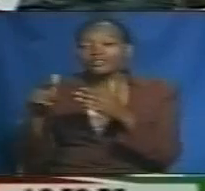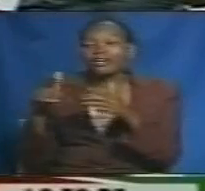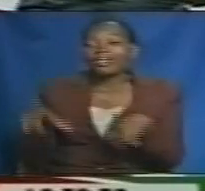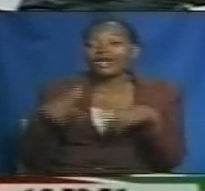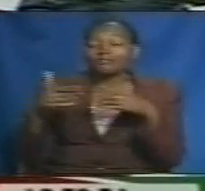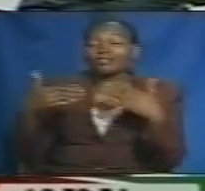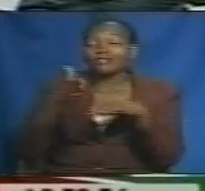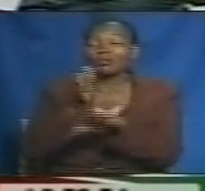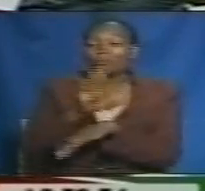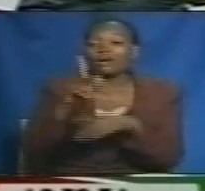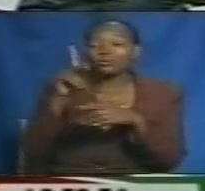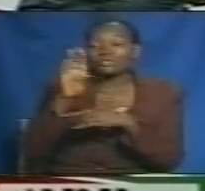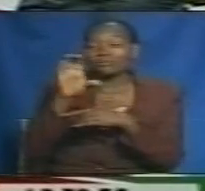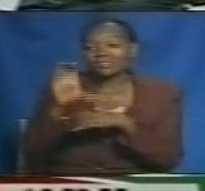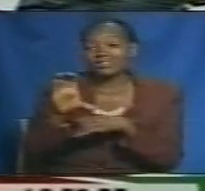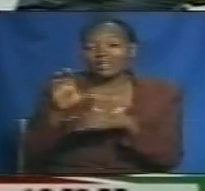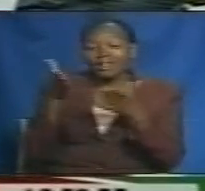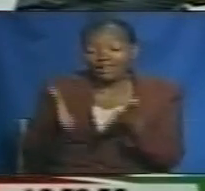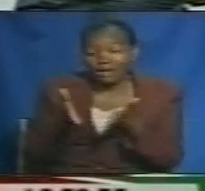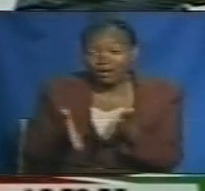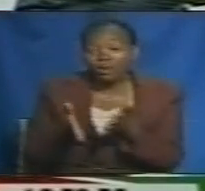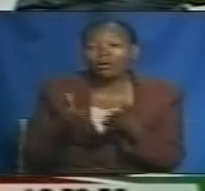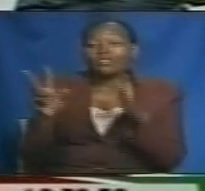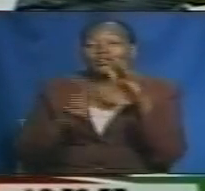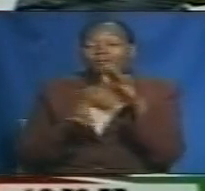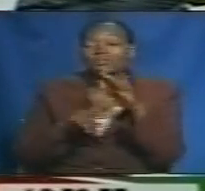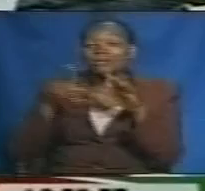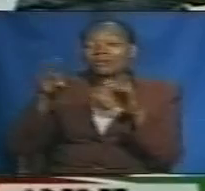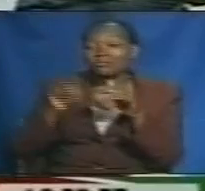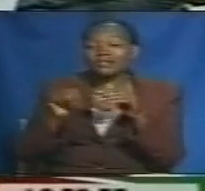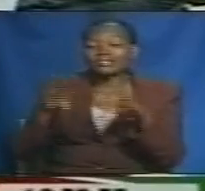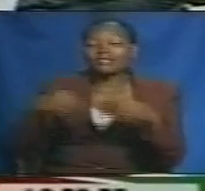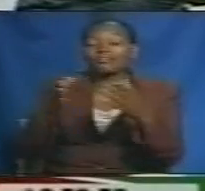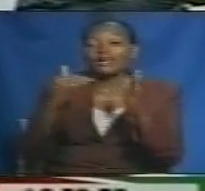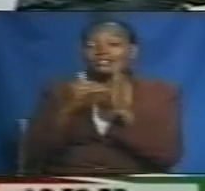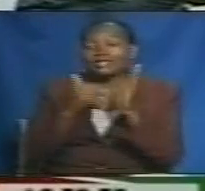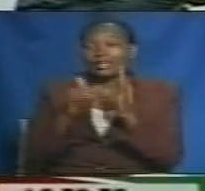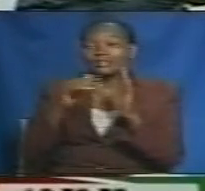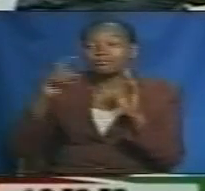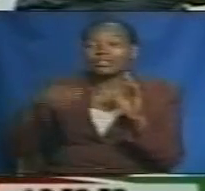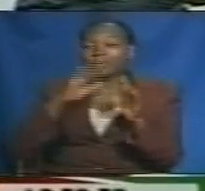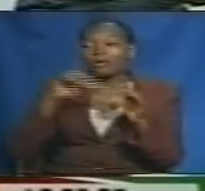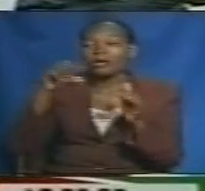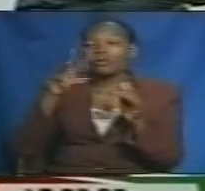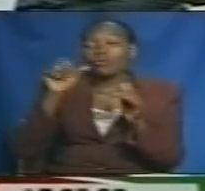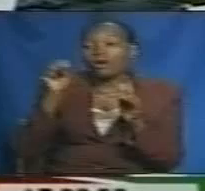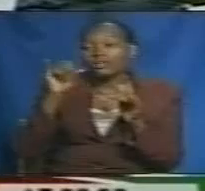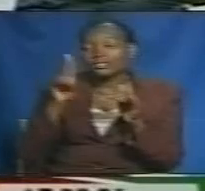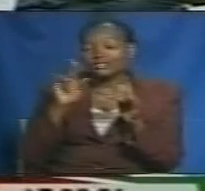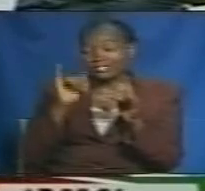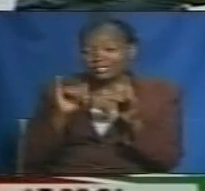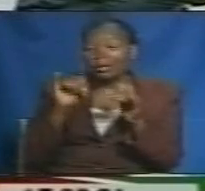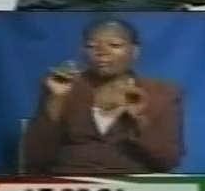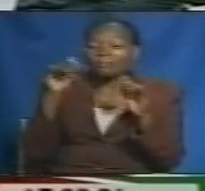children that consumed this Unimix. That would have been fine. Public Health Minister Beth Mugo admitting that over